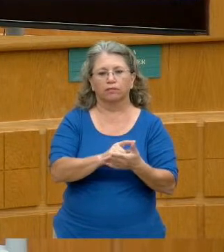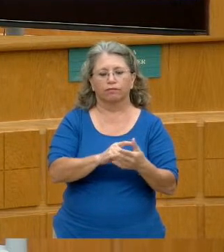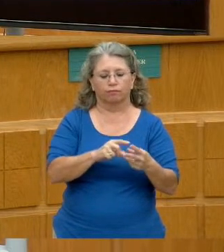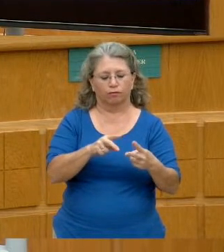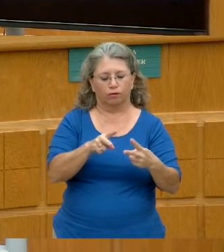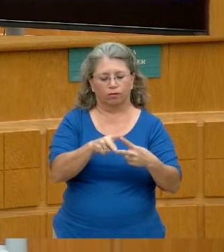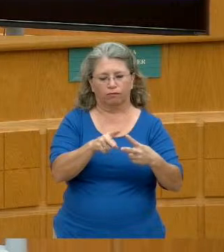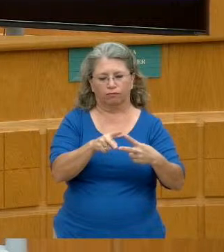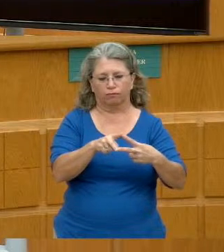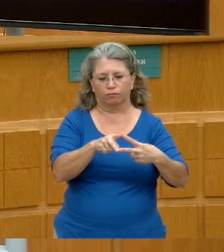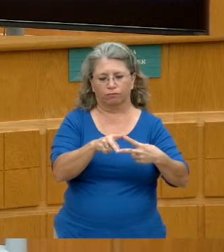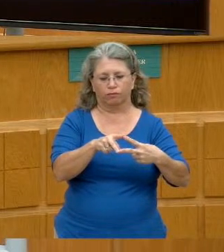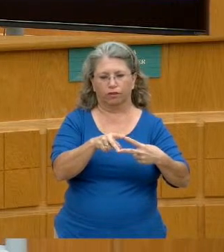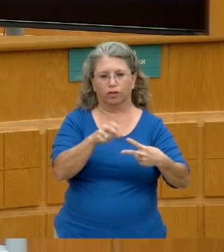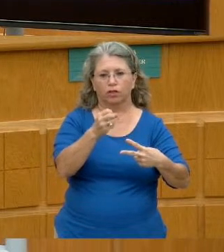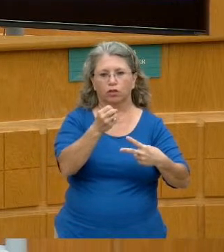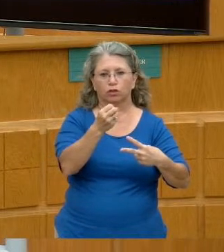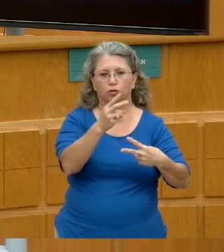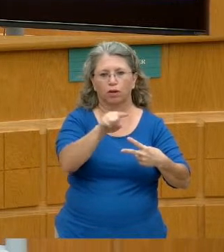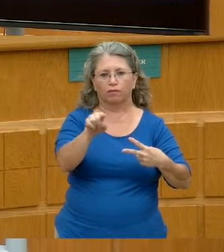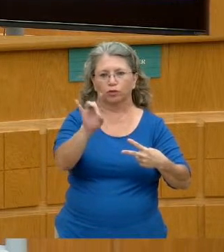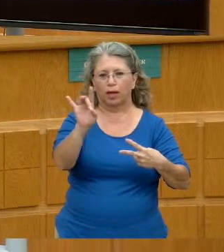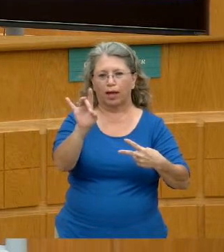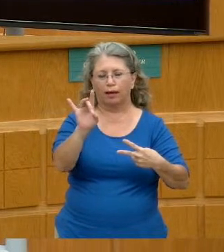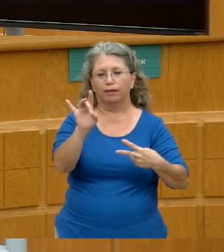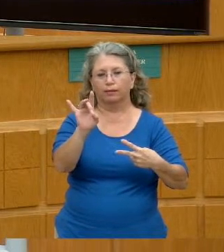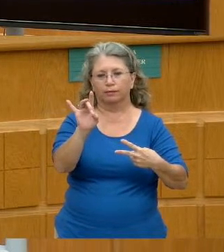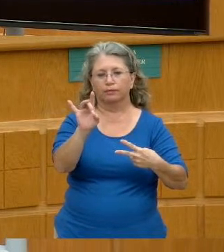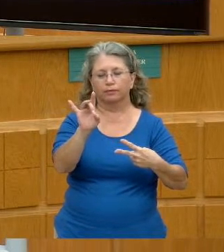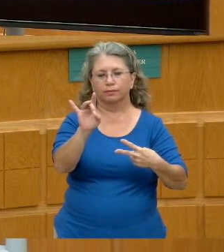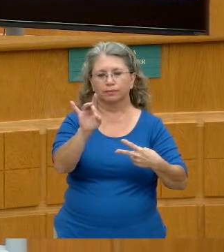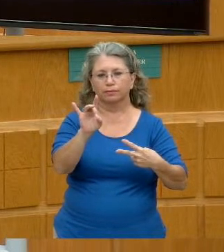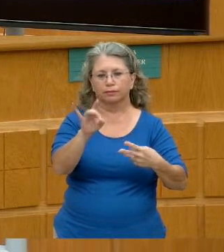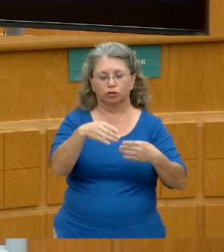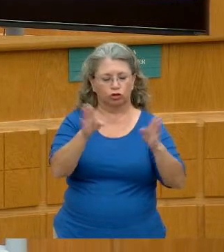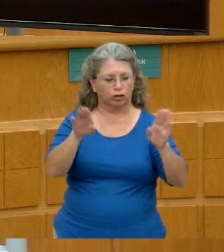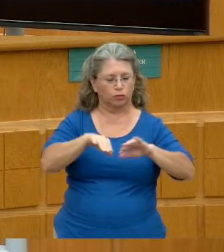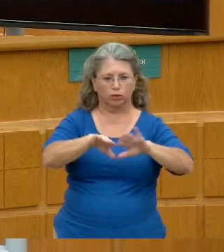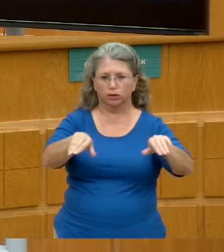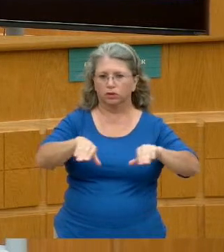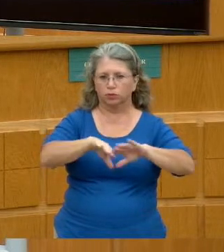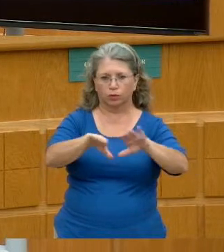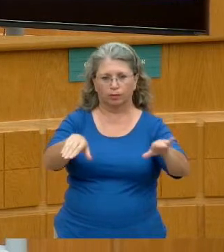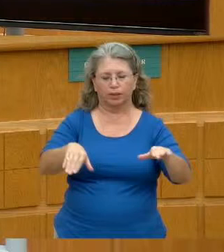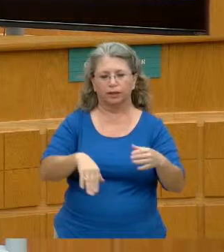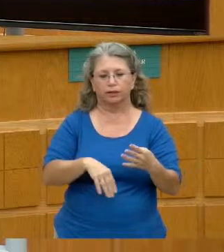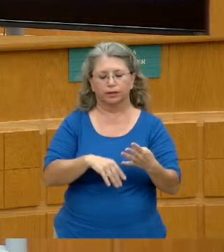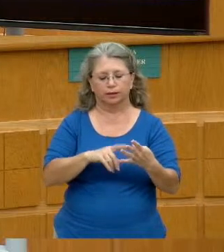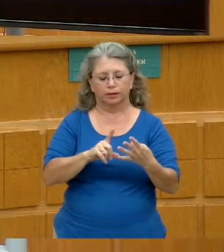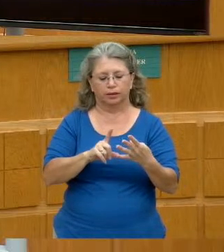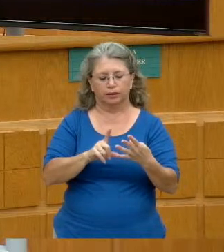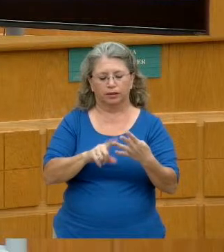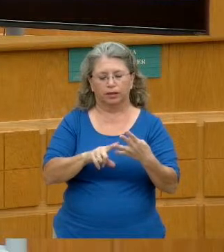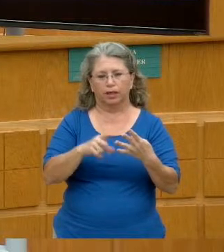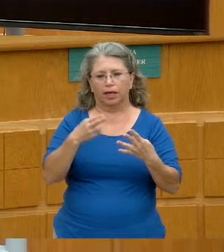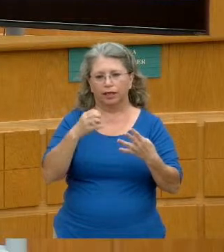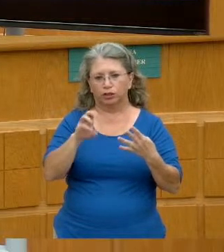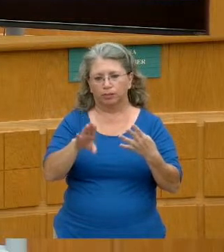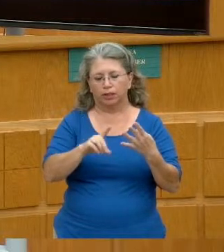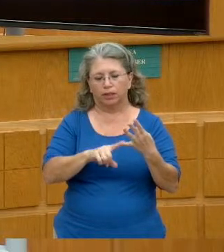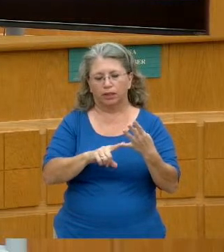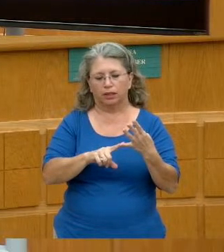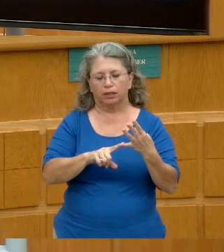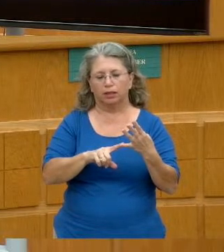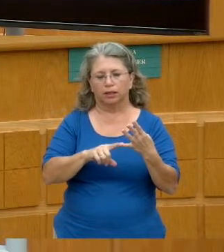is 12 to 8. That's the Collier and the Natatorium, 12 p.m. to 8 p.m. The HEB Pool